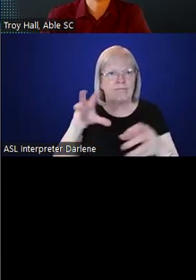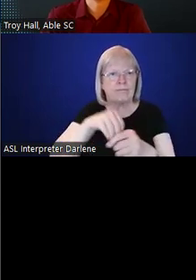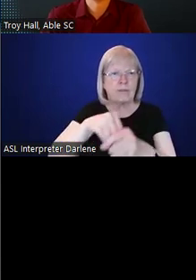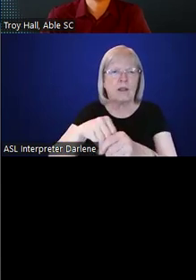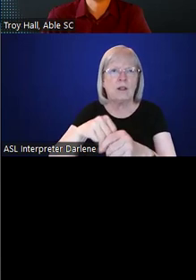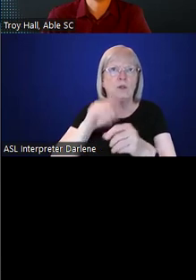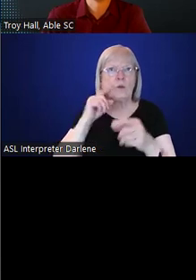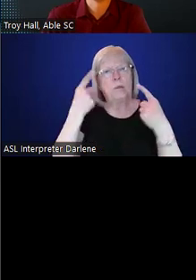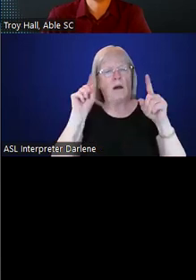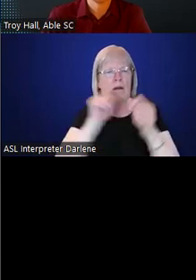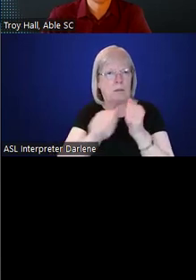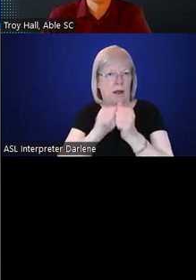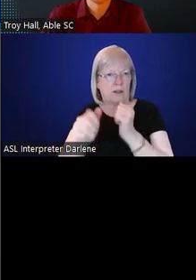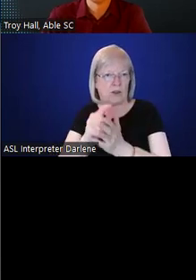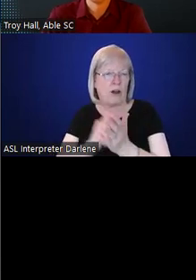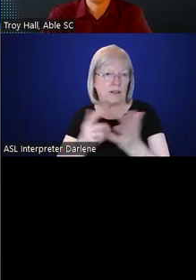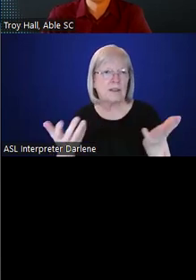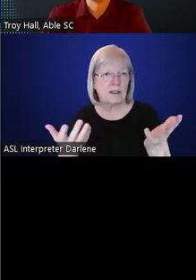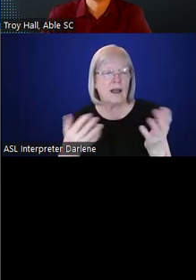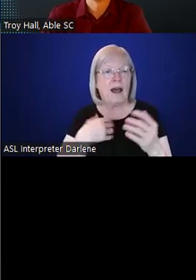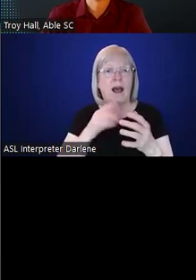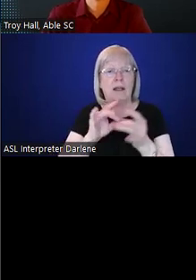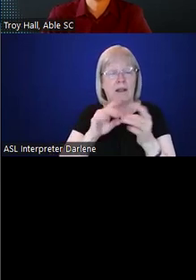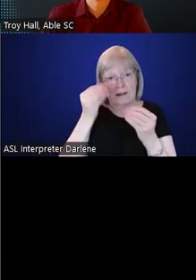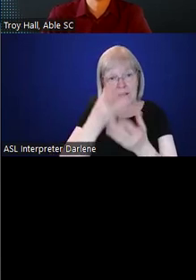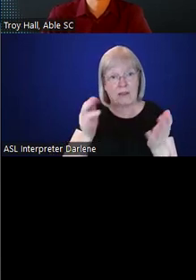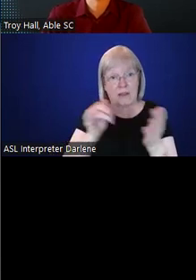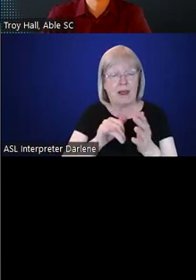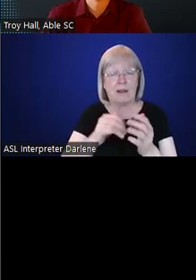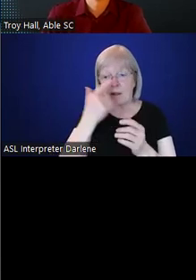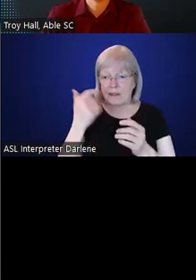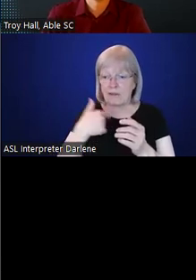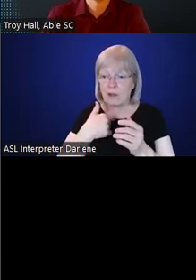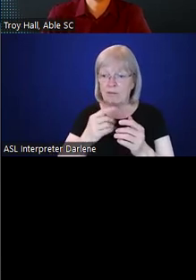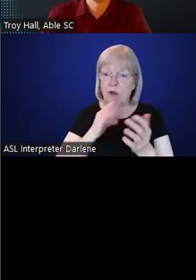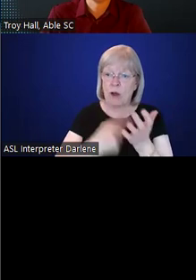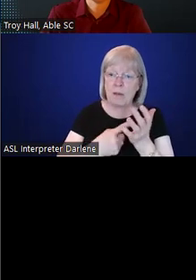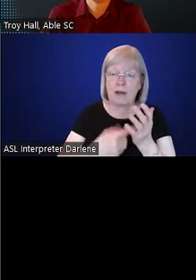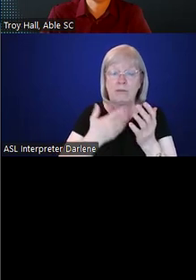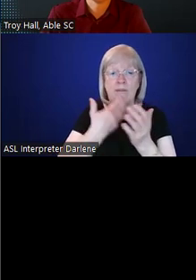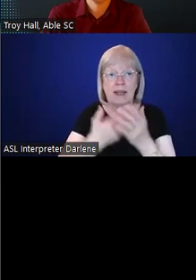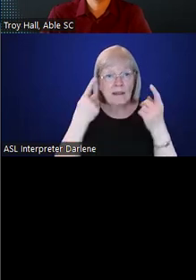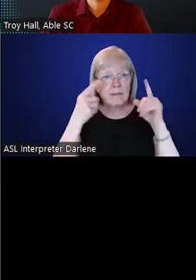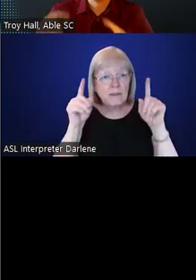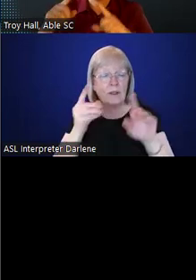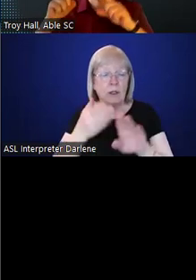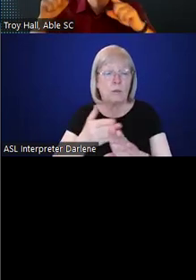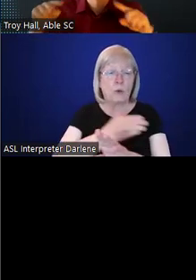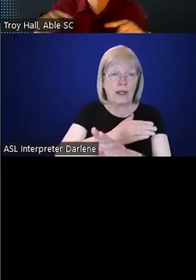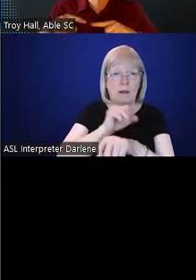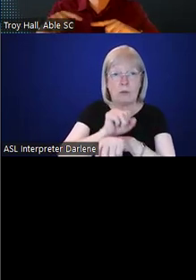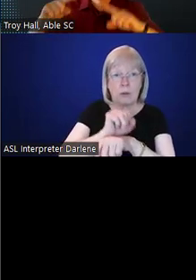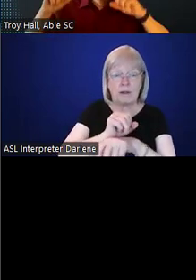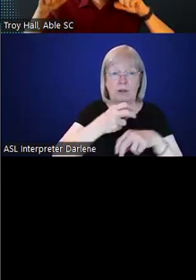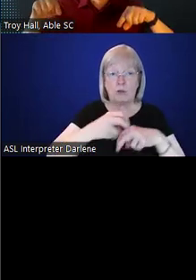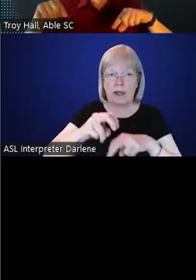say that specifically to center the disability community when we're thinking about effective pre-employment transition services. So when I showed that